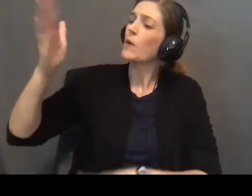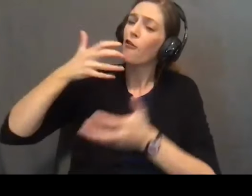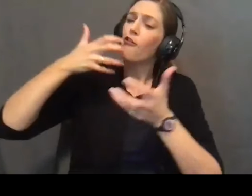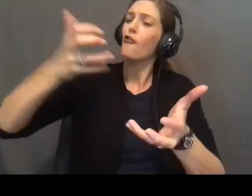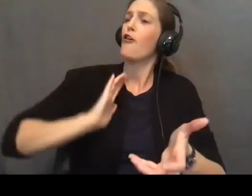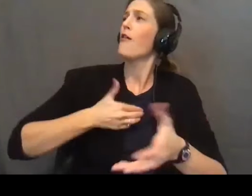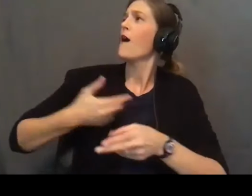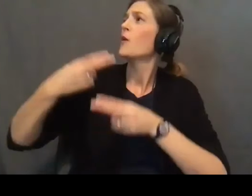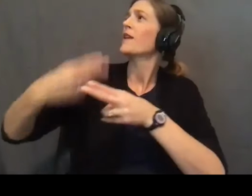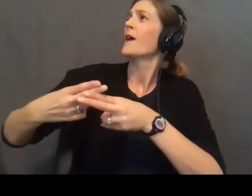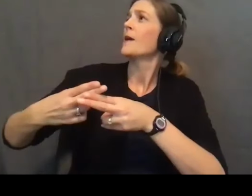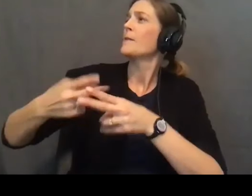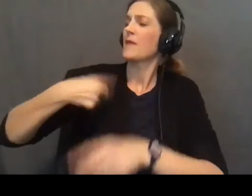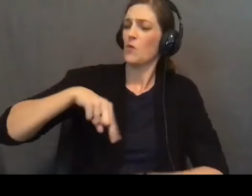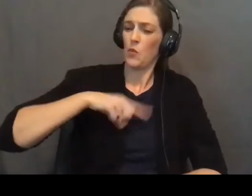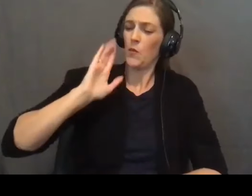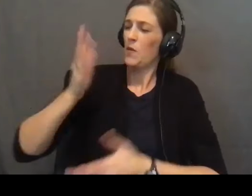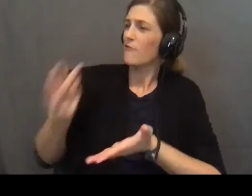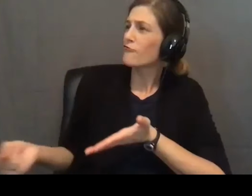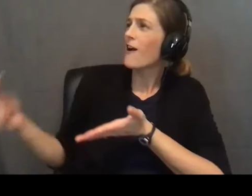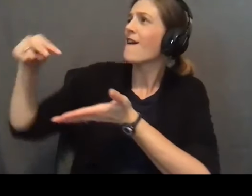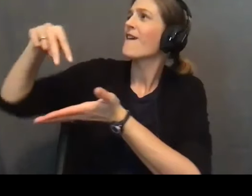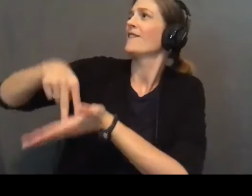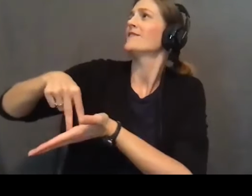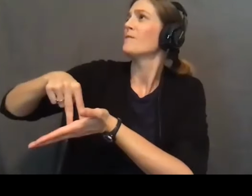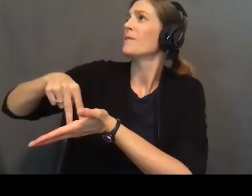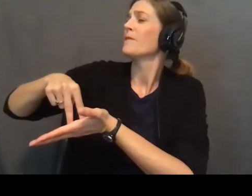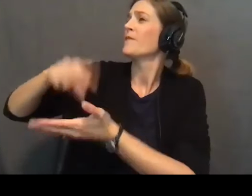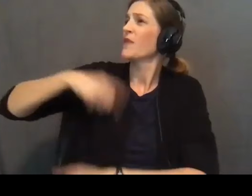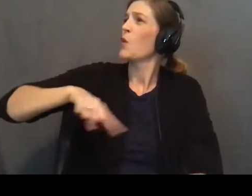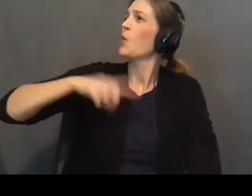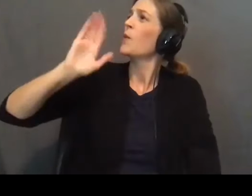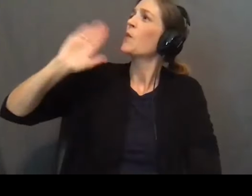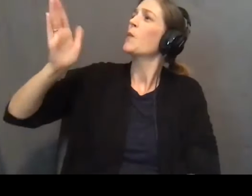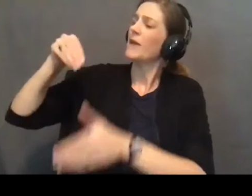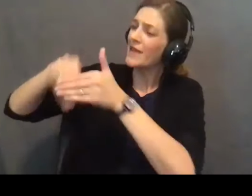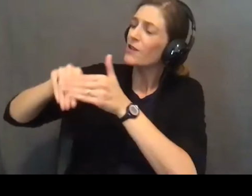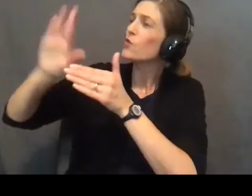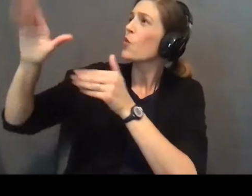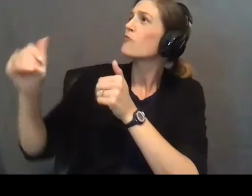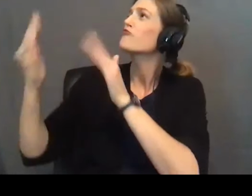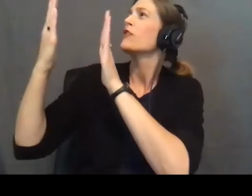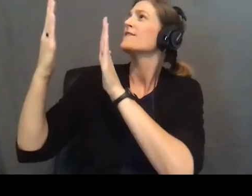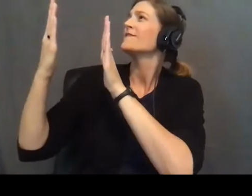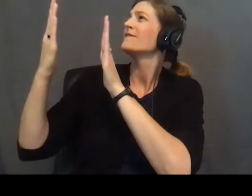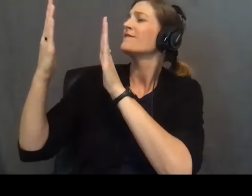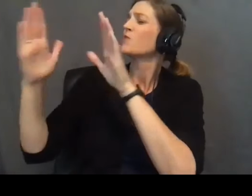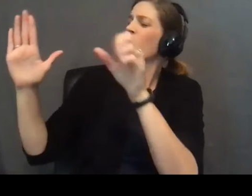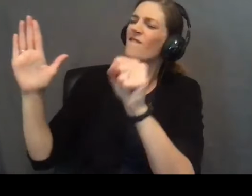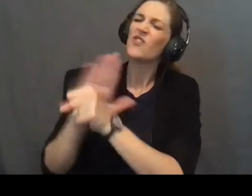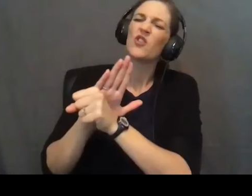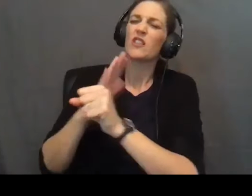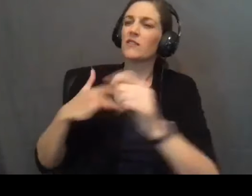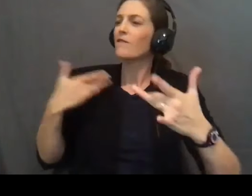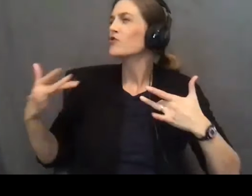And we are going To rise From that grave And we are going To be In your presence Where fullness Of joy